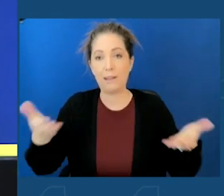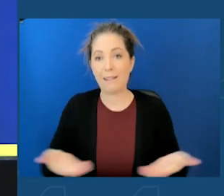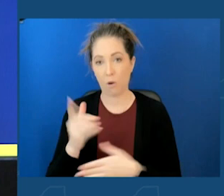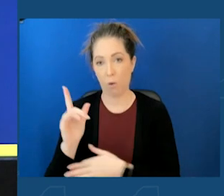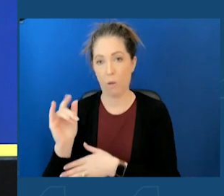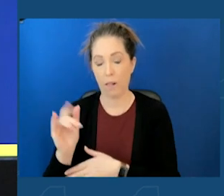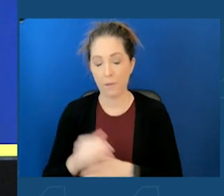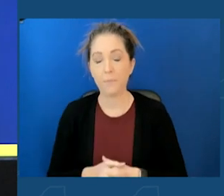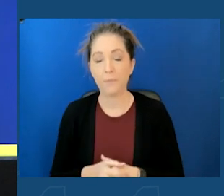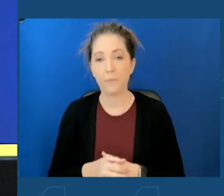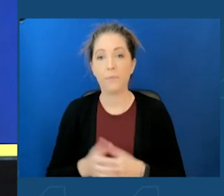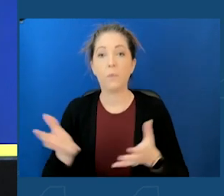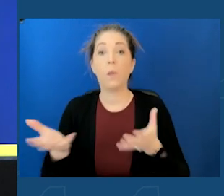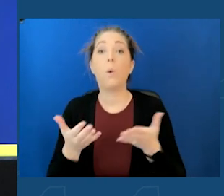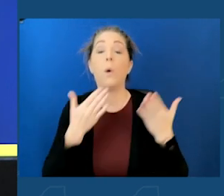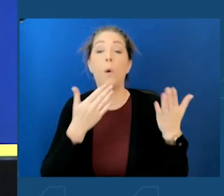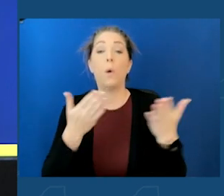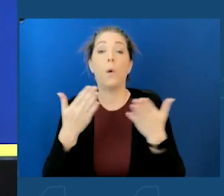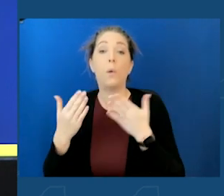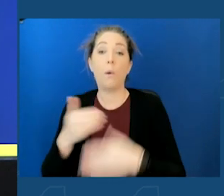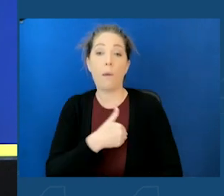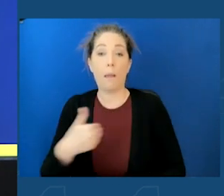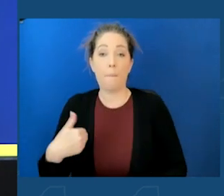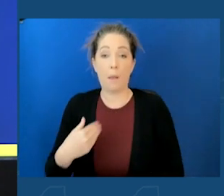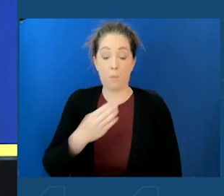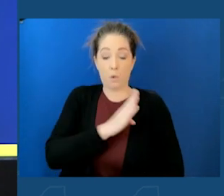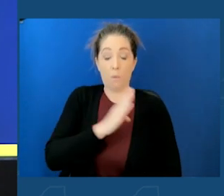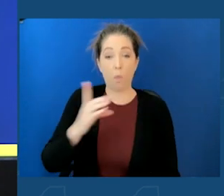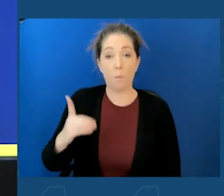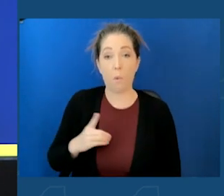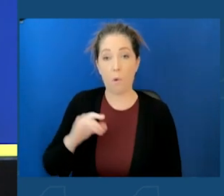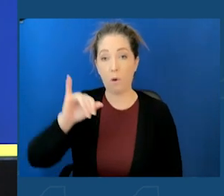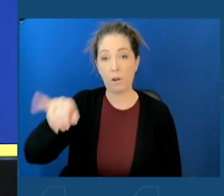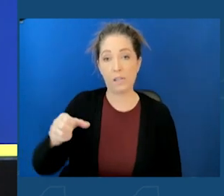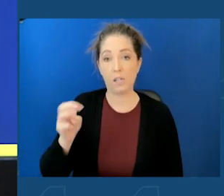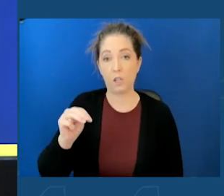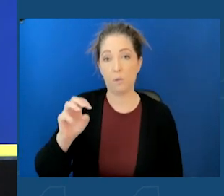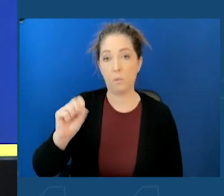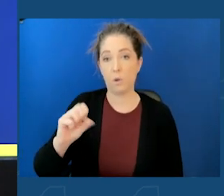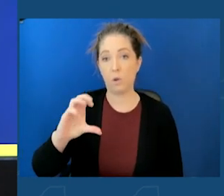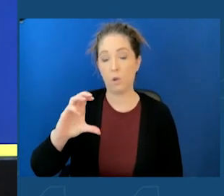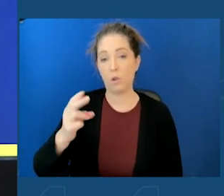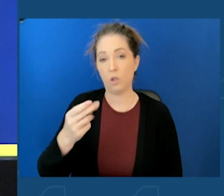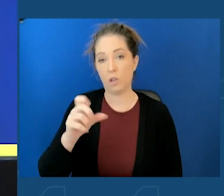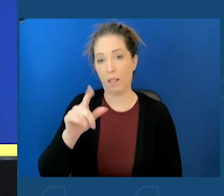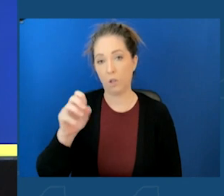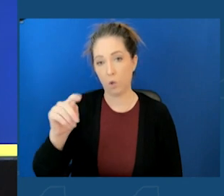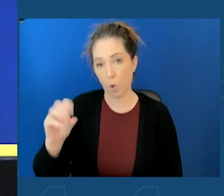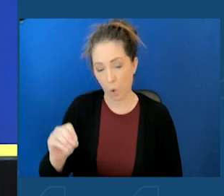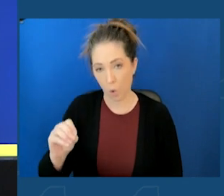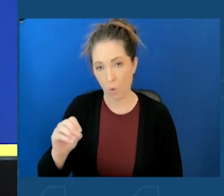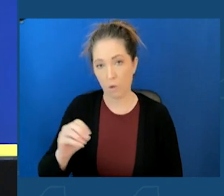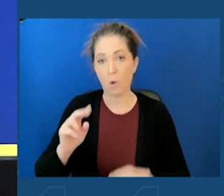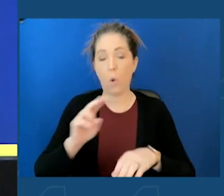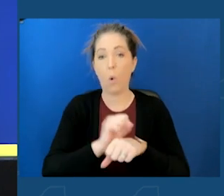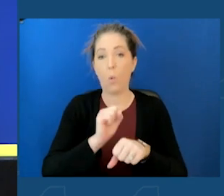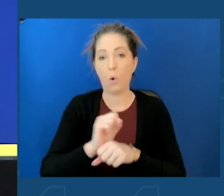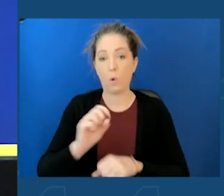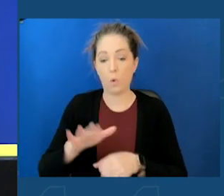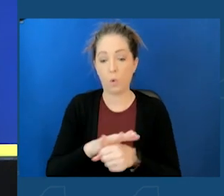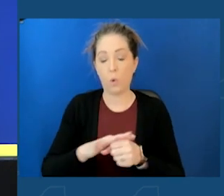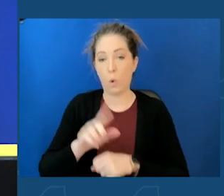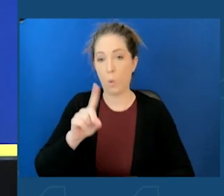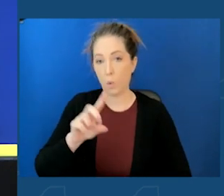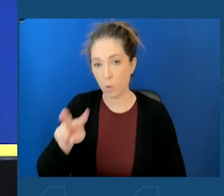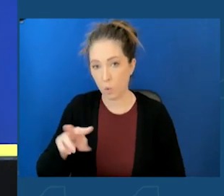I also want to thank members of our board, Jim Shillito from the Utility Workers Local 1-2, the